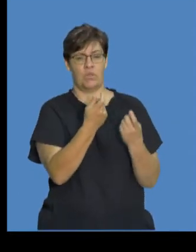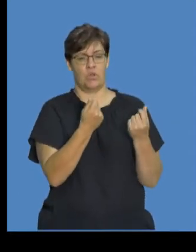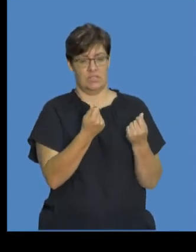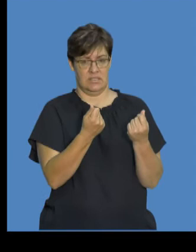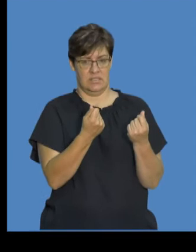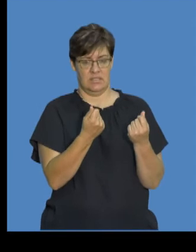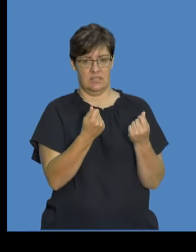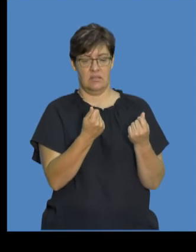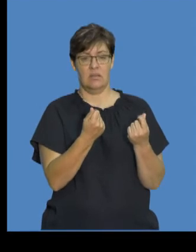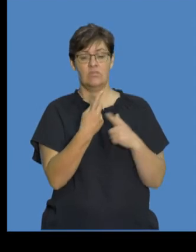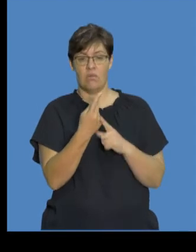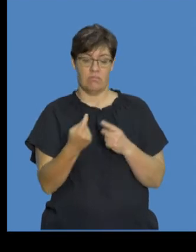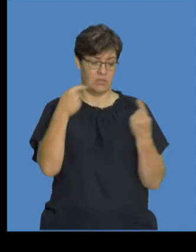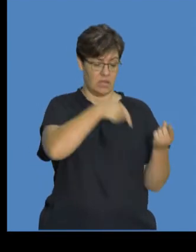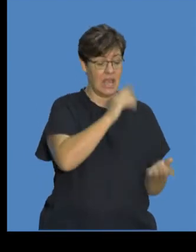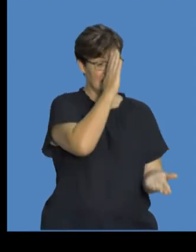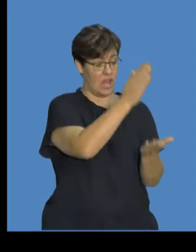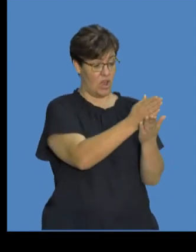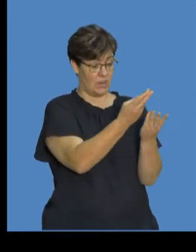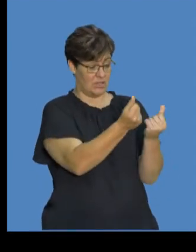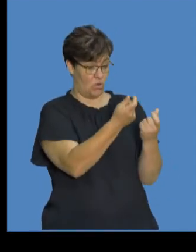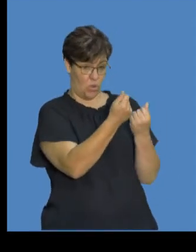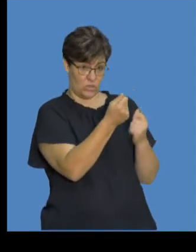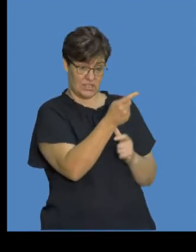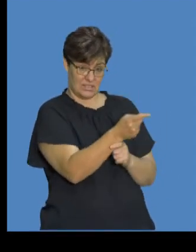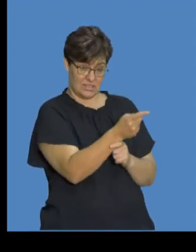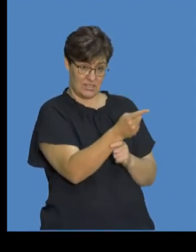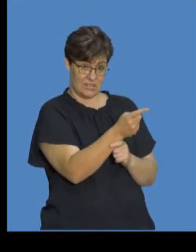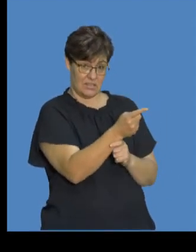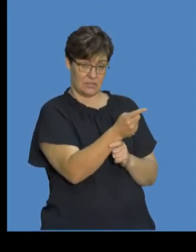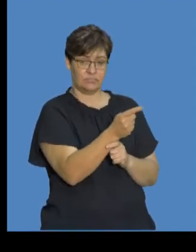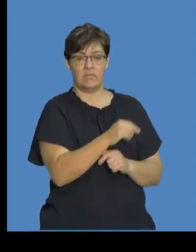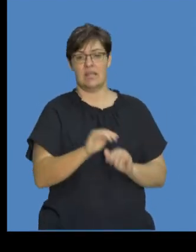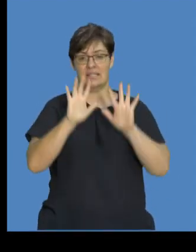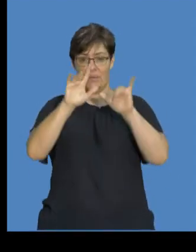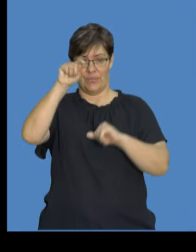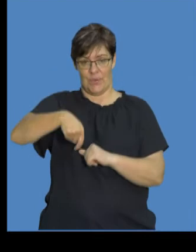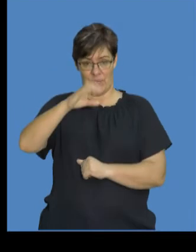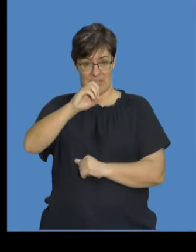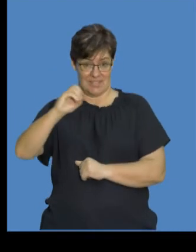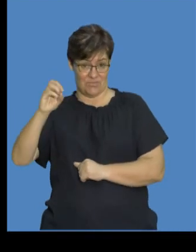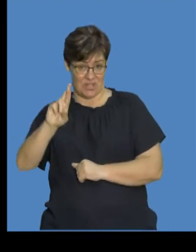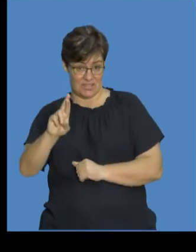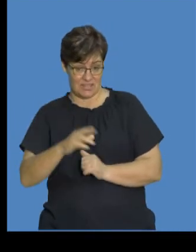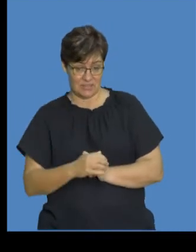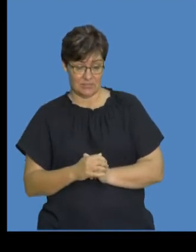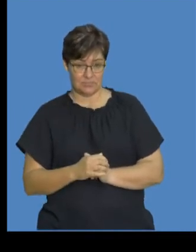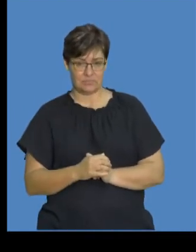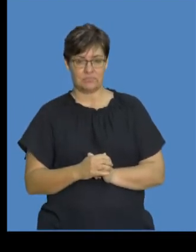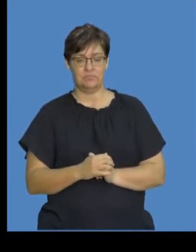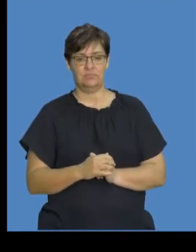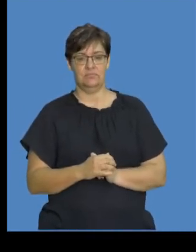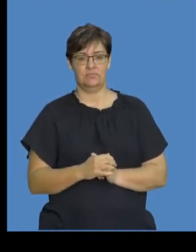all that we do is we go to our direct material cost, which was 10,000 Rand, okay?